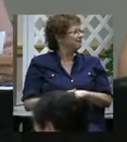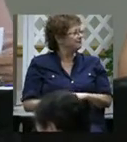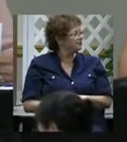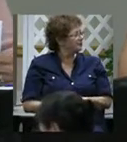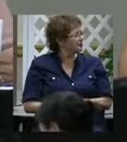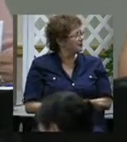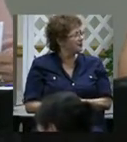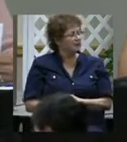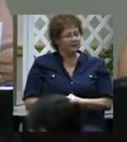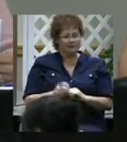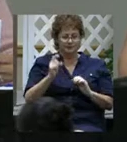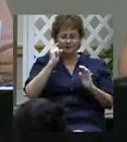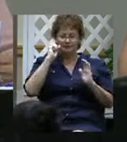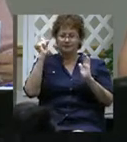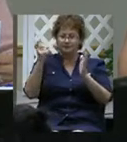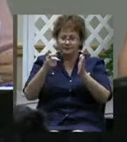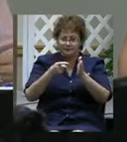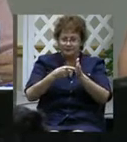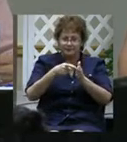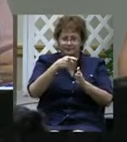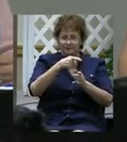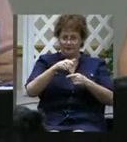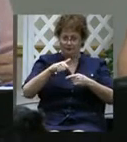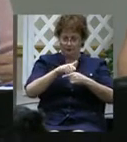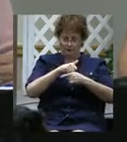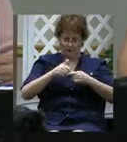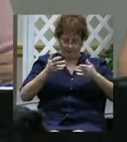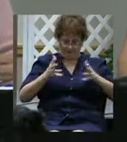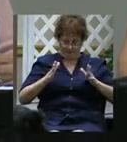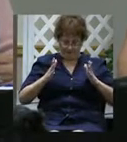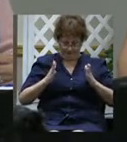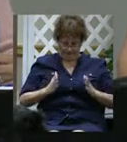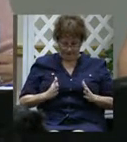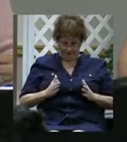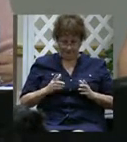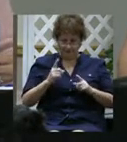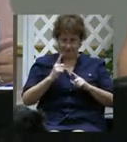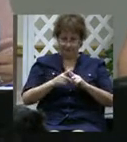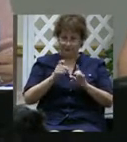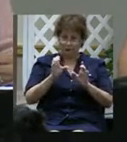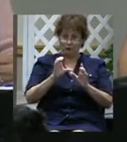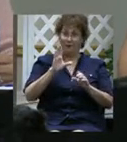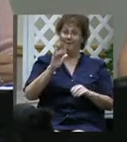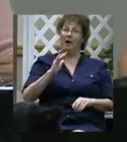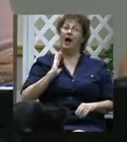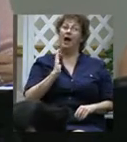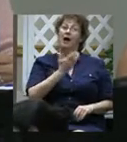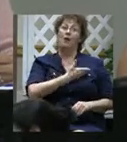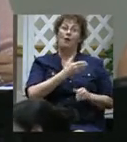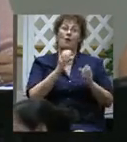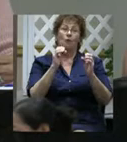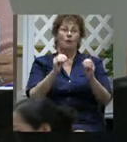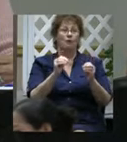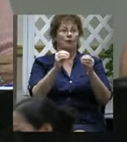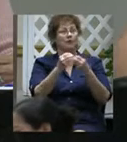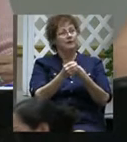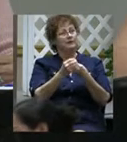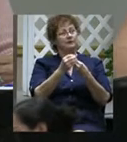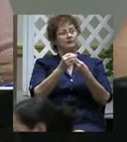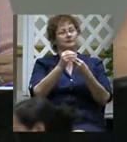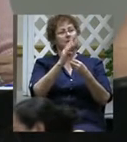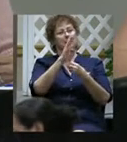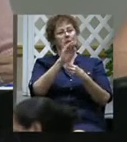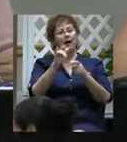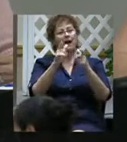In recognition of having been trained and certified by our office, the